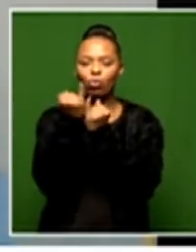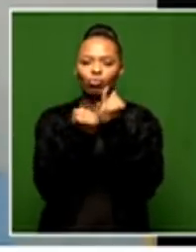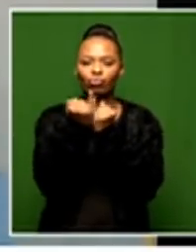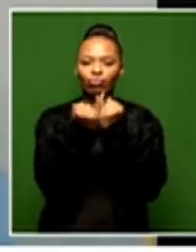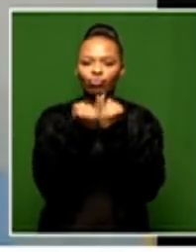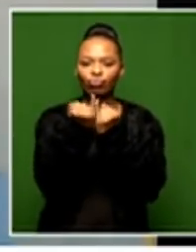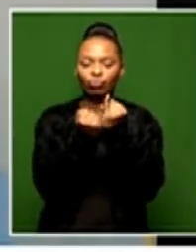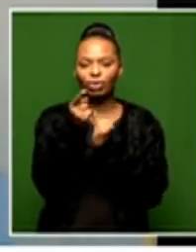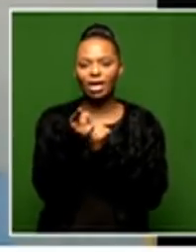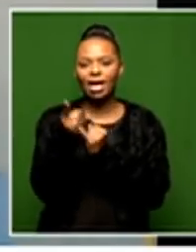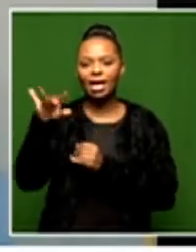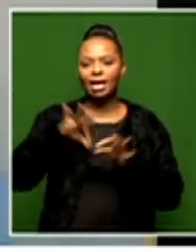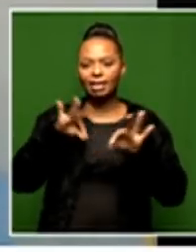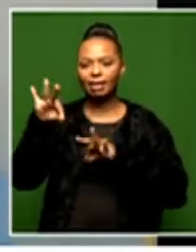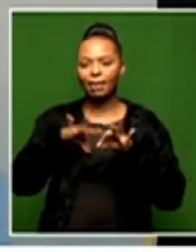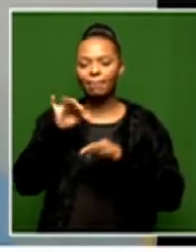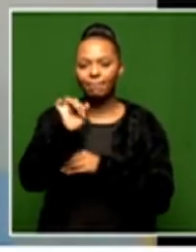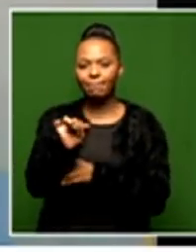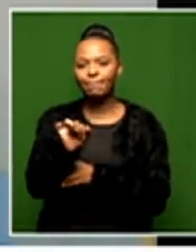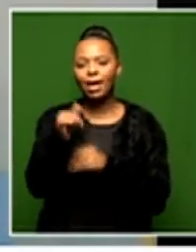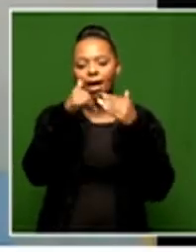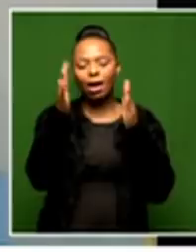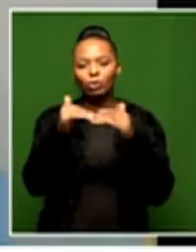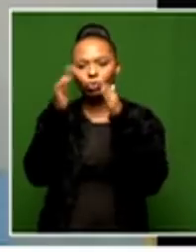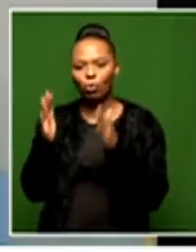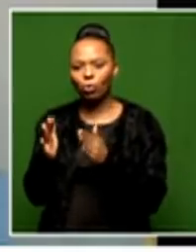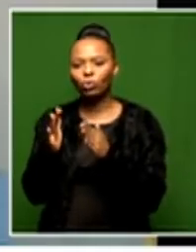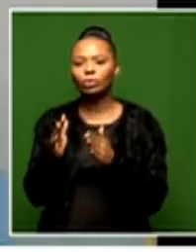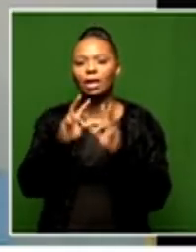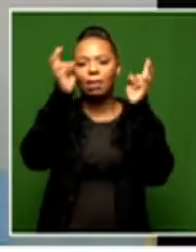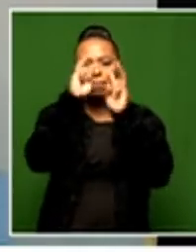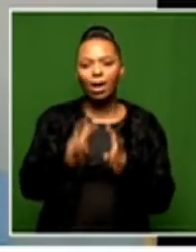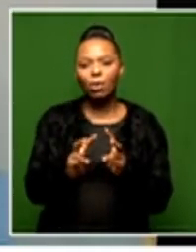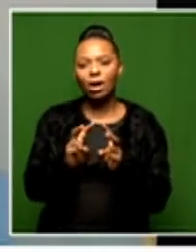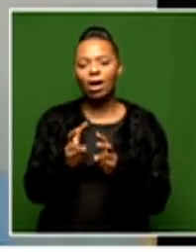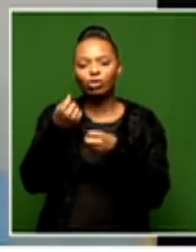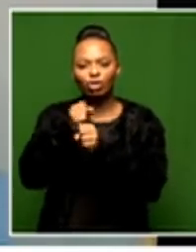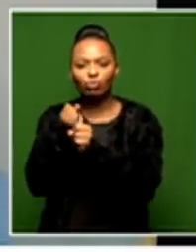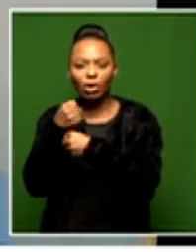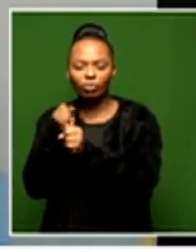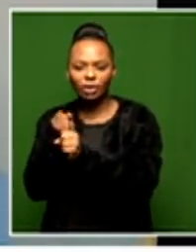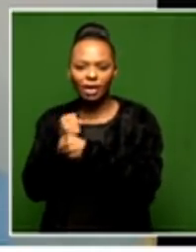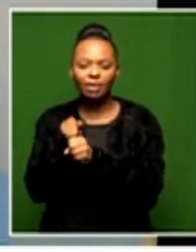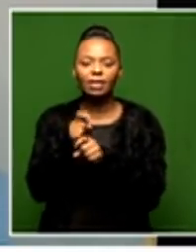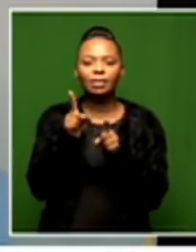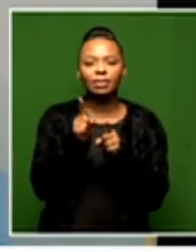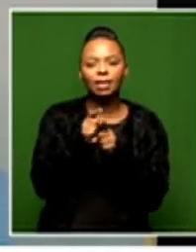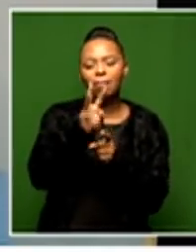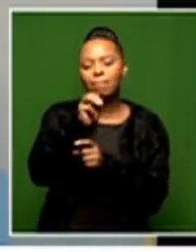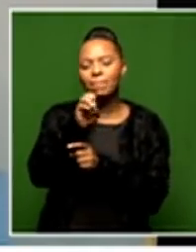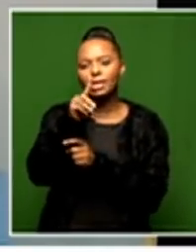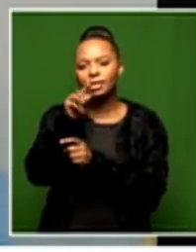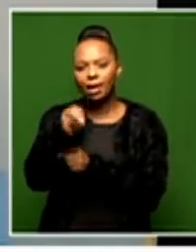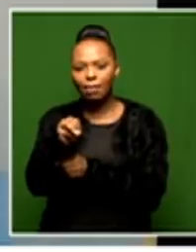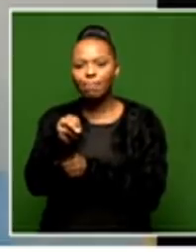compared to the incoming household power generation and medium scale, even own